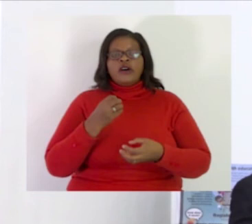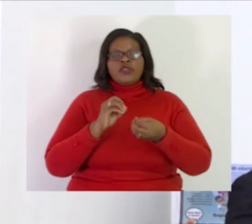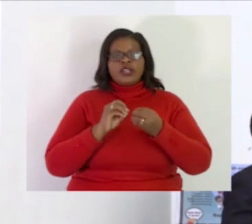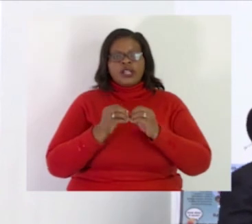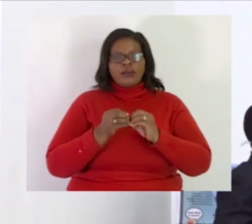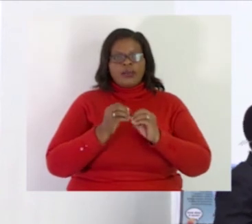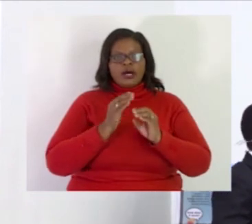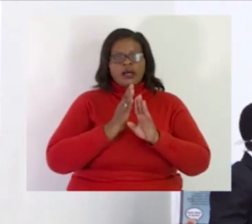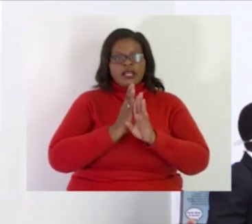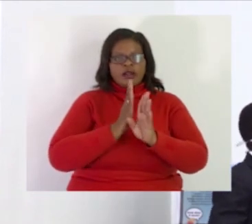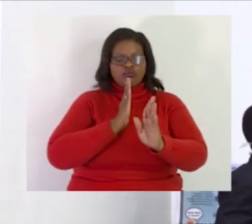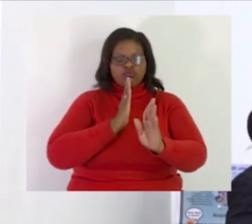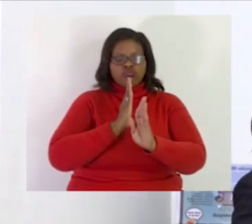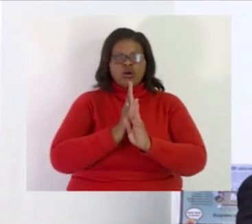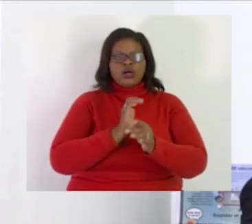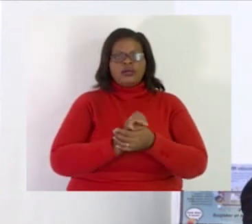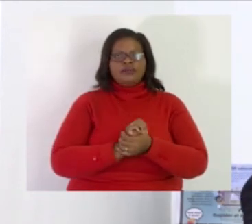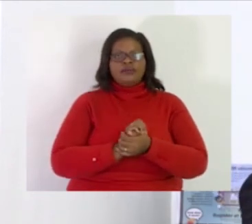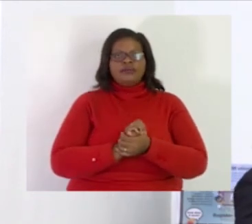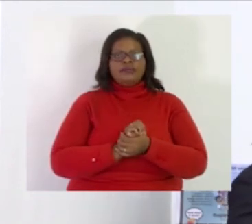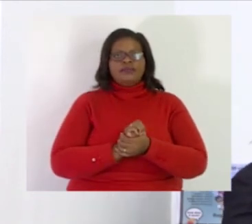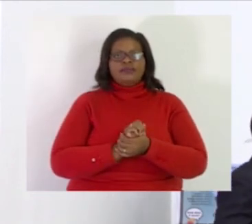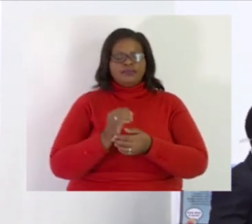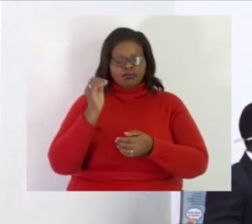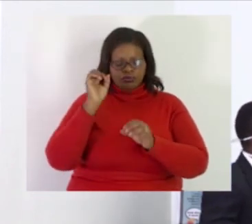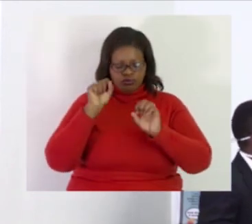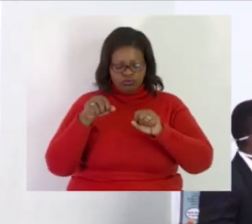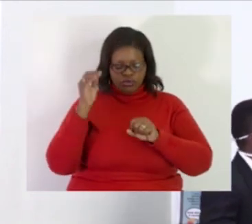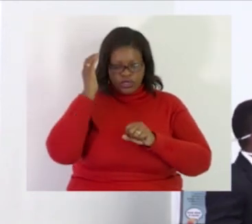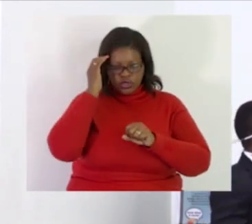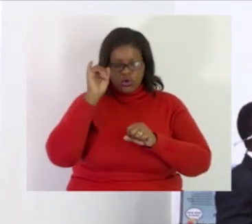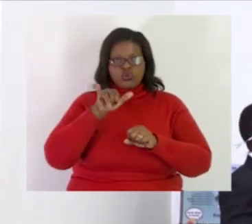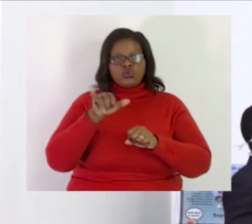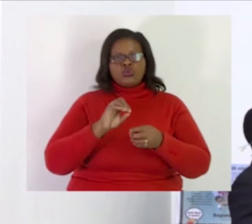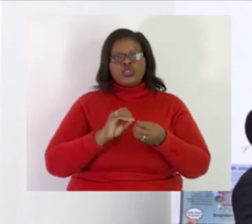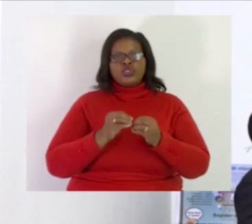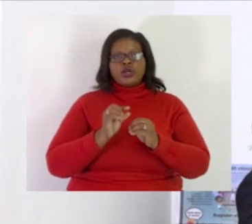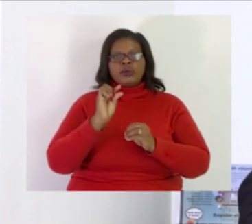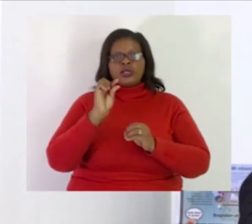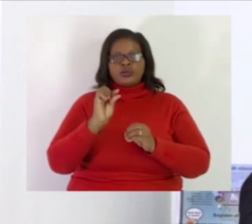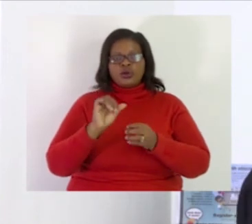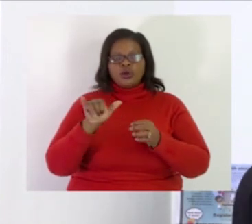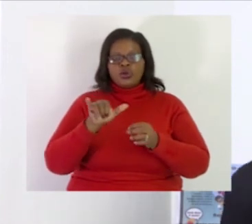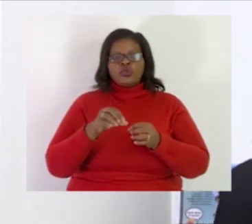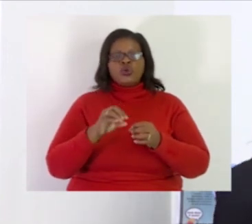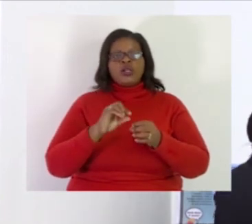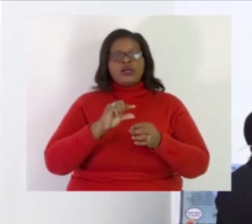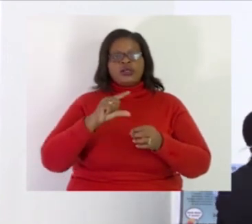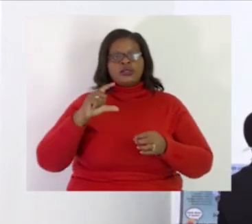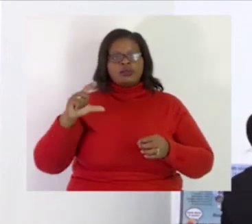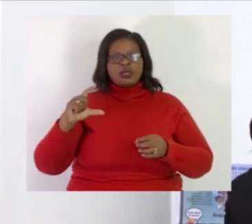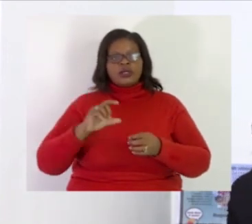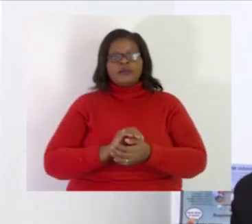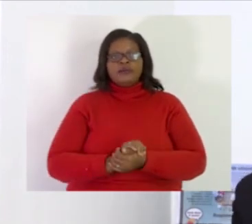order, you need to know which number is the smallest and then which number is the largest. Let's